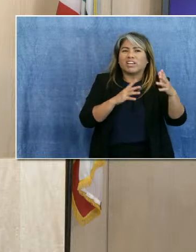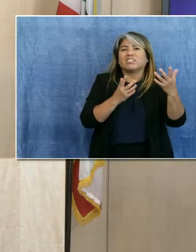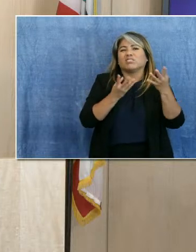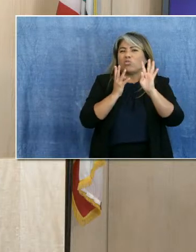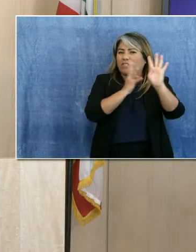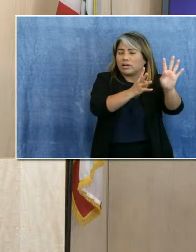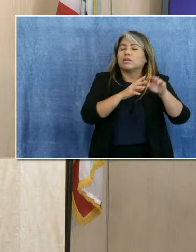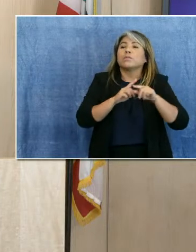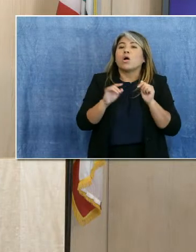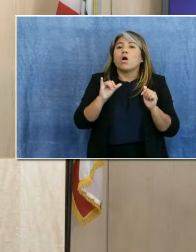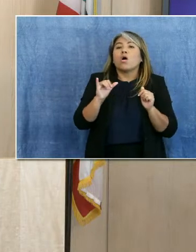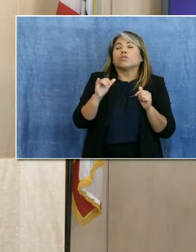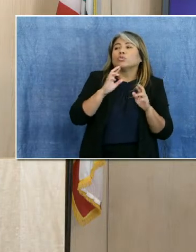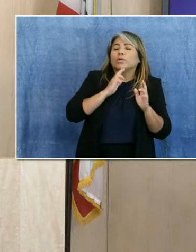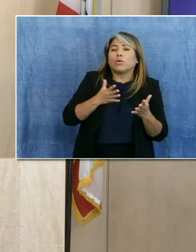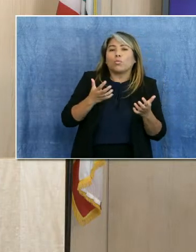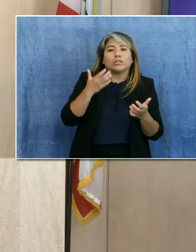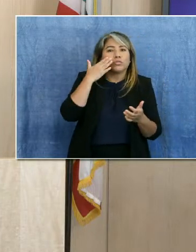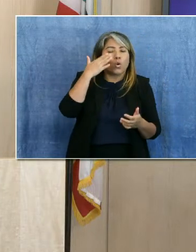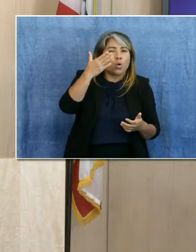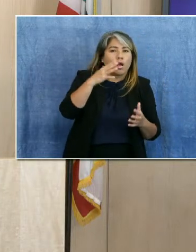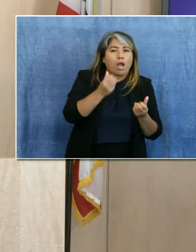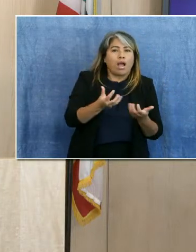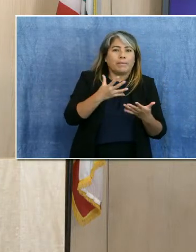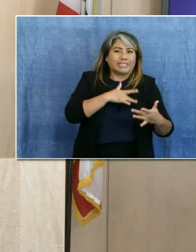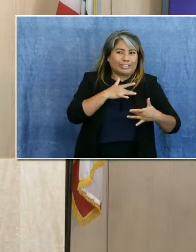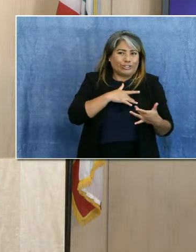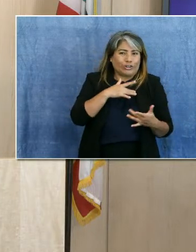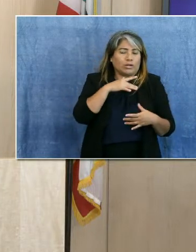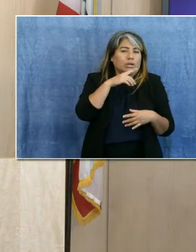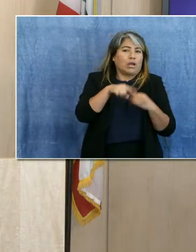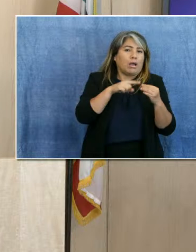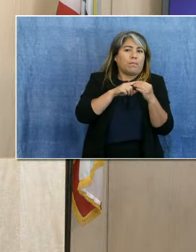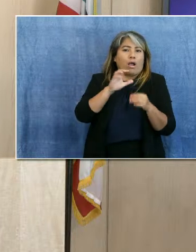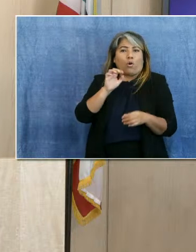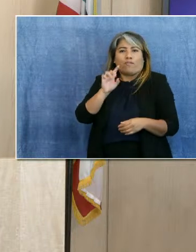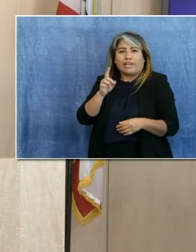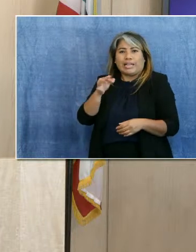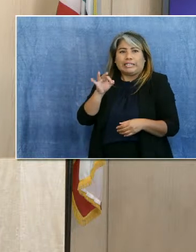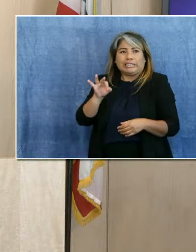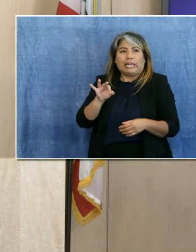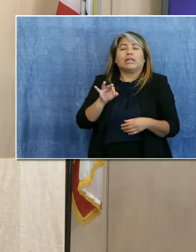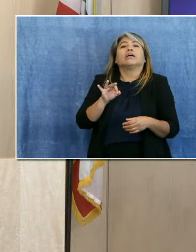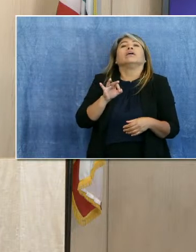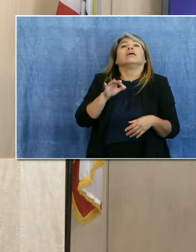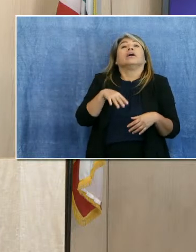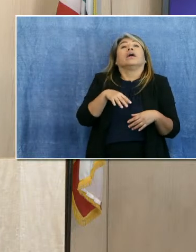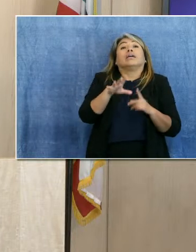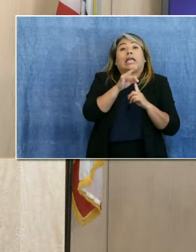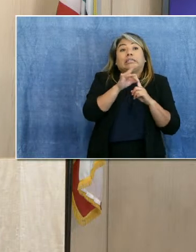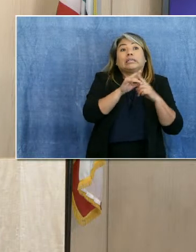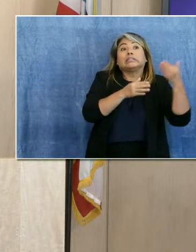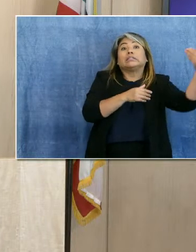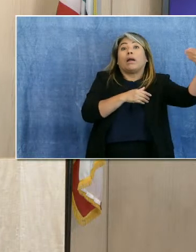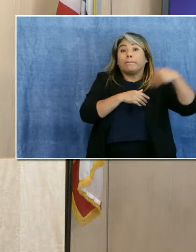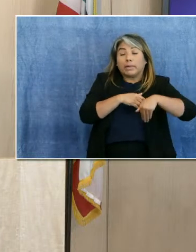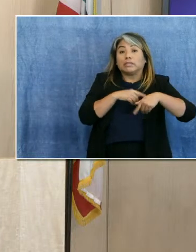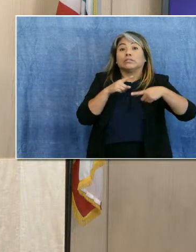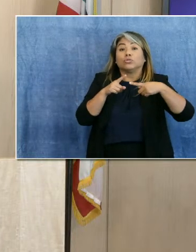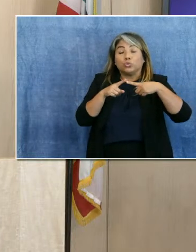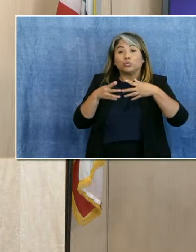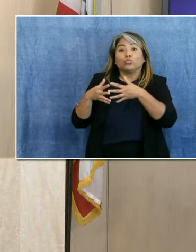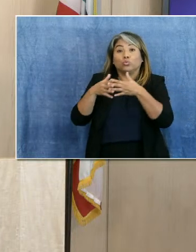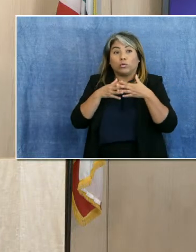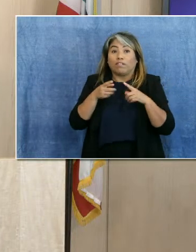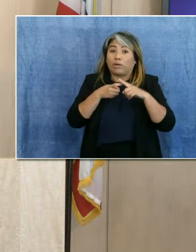asks, how much of a concern is there over COVID-19 cases coming into the United States from Mexico? Well,